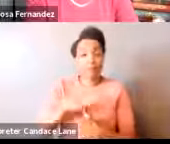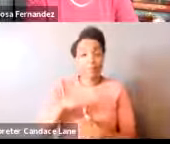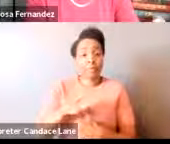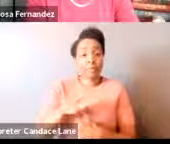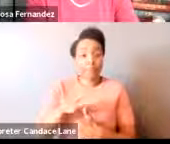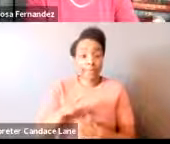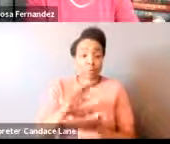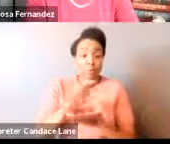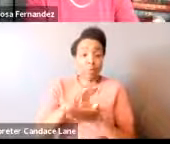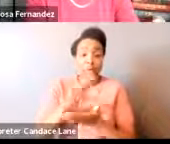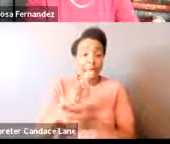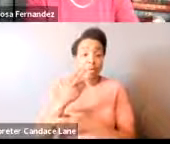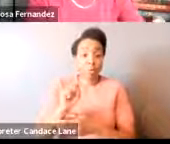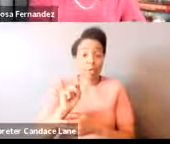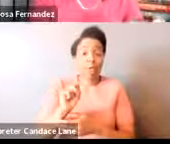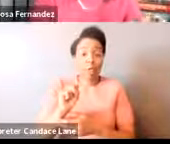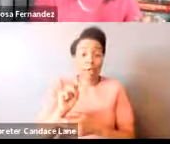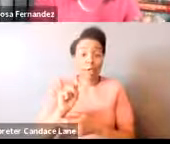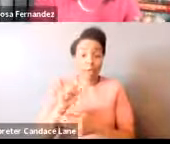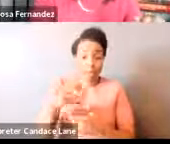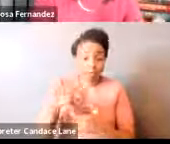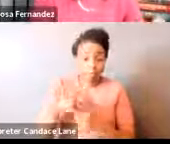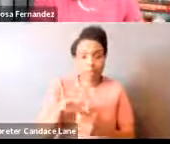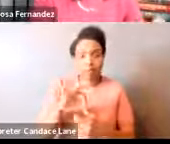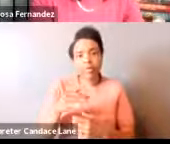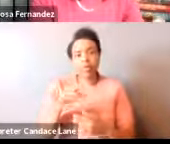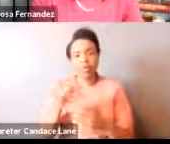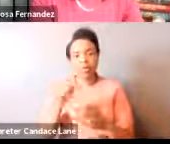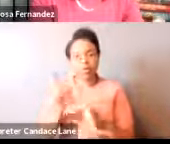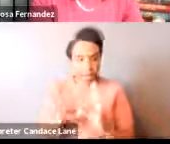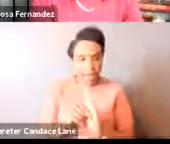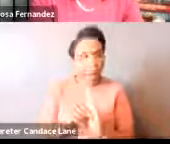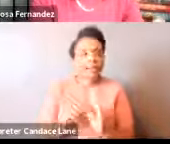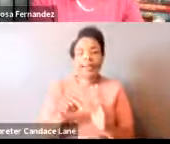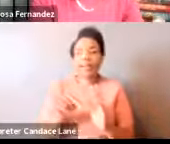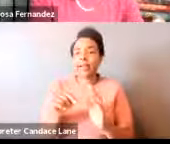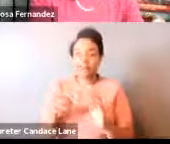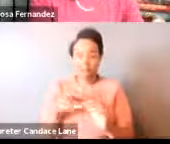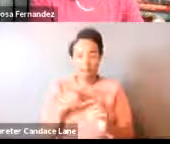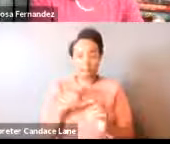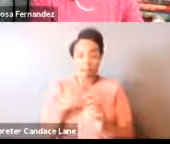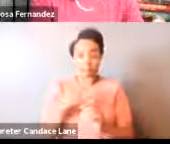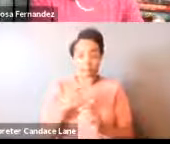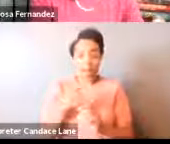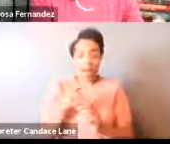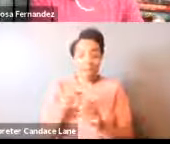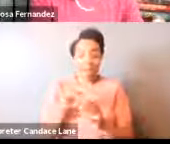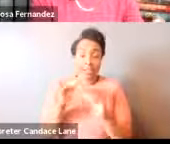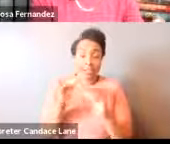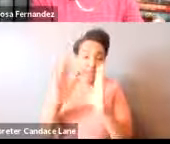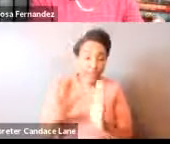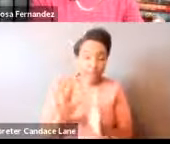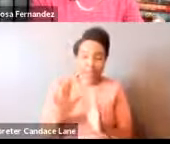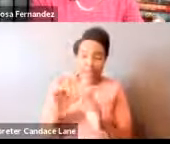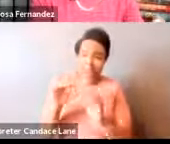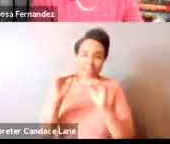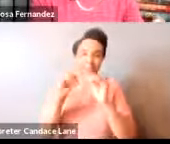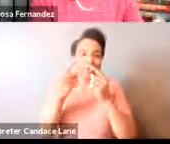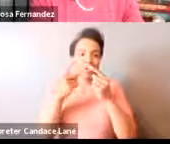the late Mark Crawford, who is my professor when he taught creative writing at NYU and jazz